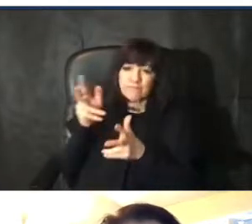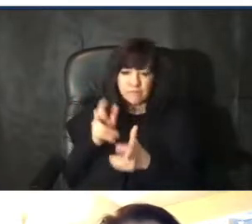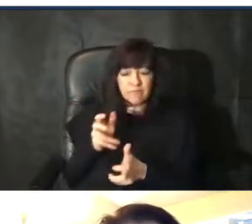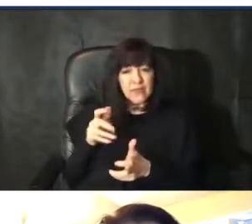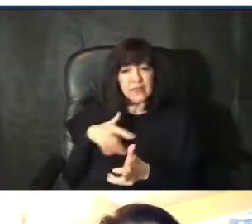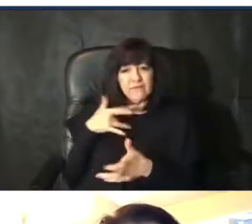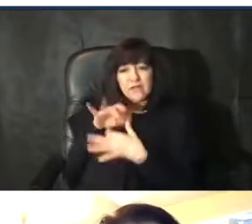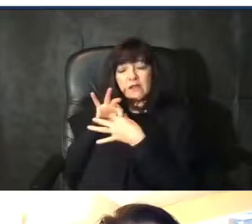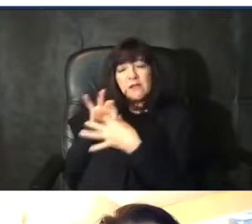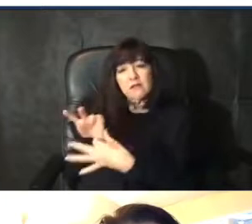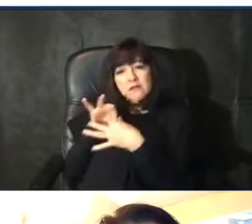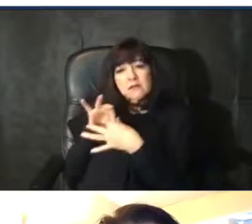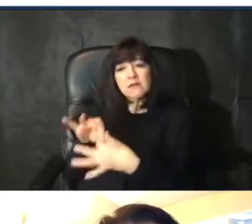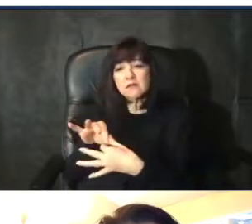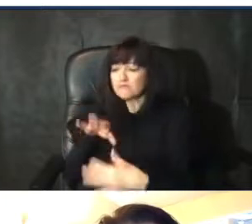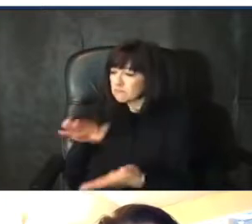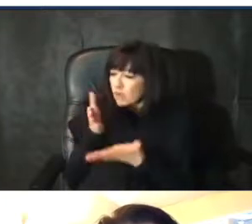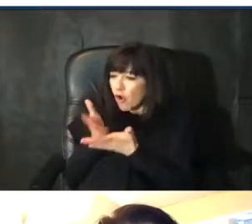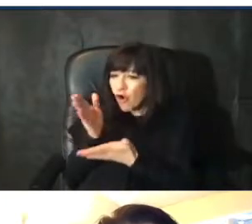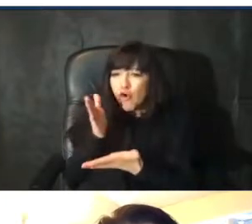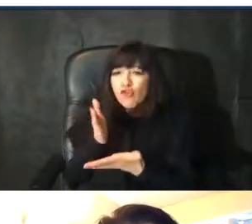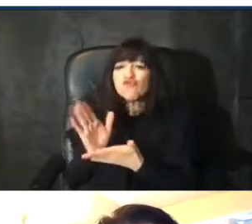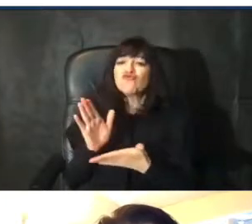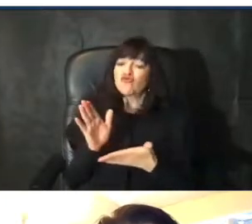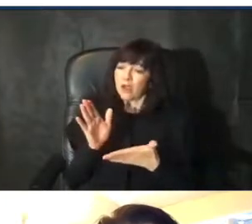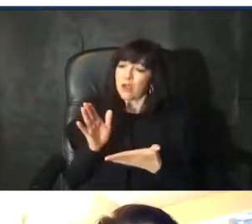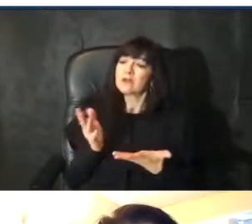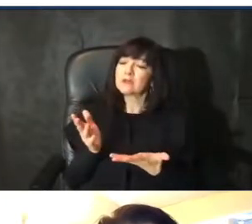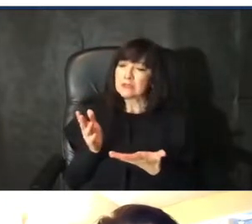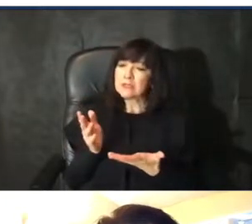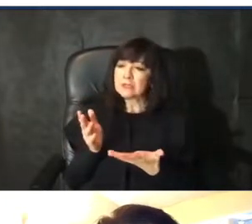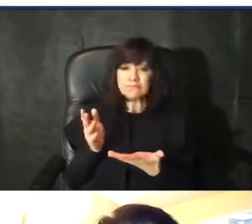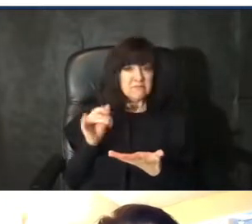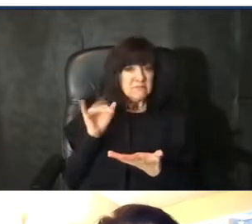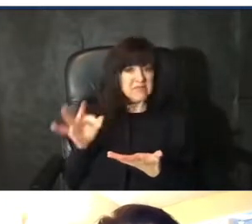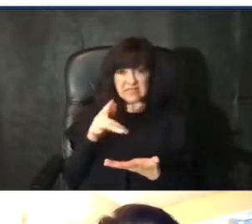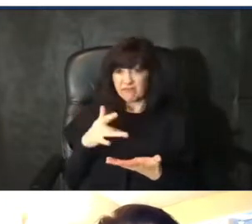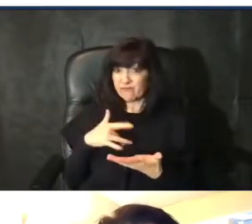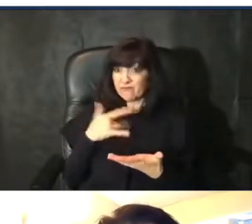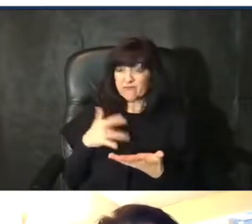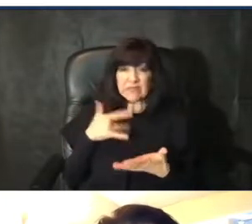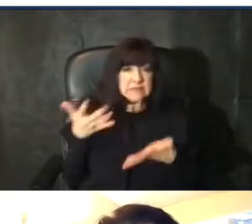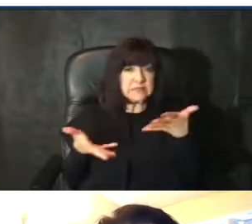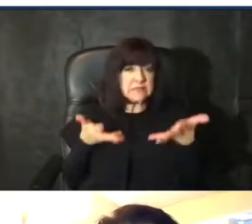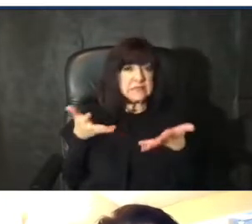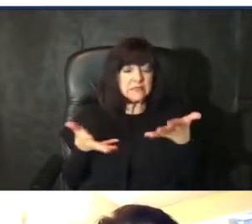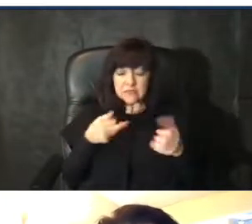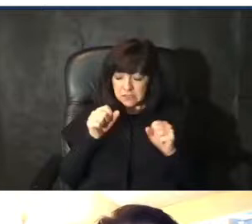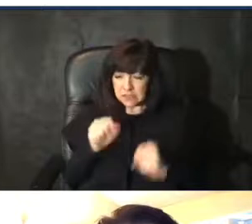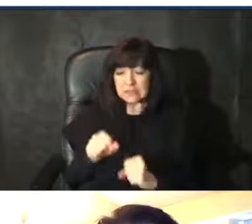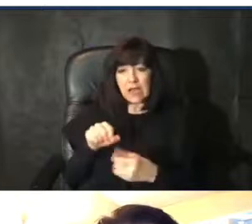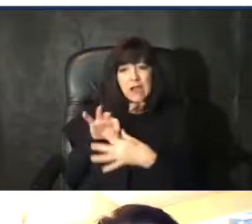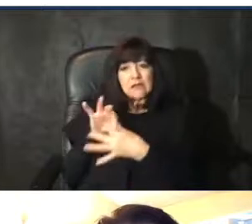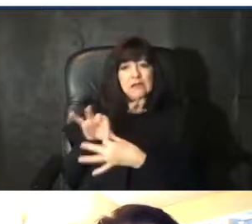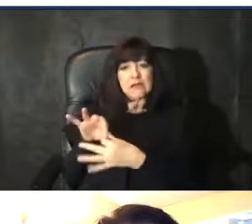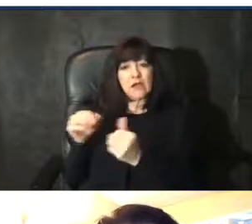And if that isn't a possibility, connecting them with counselors or some of the support hotlines that are available right now, or